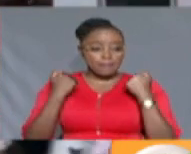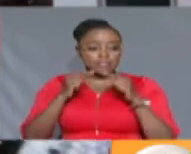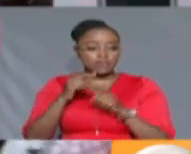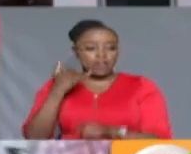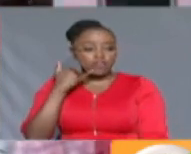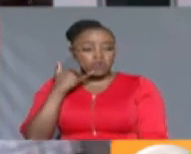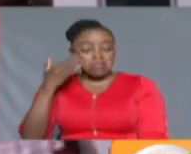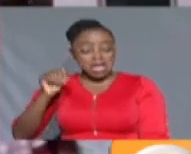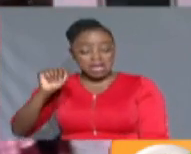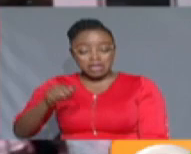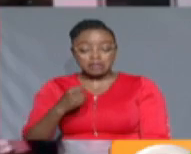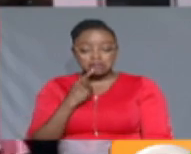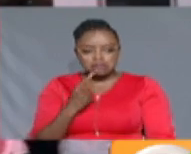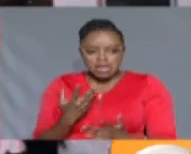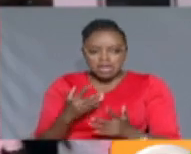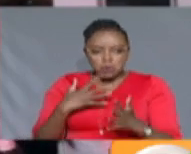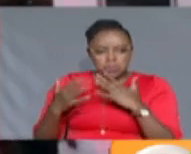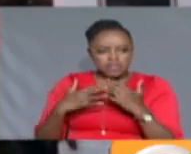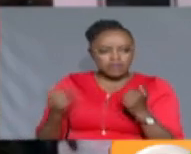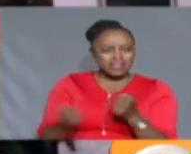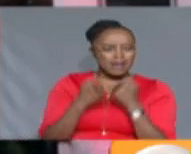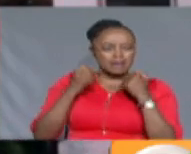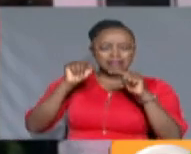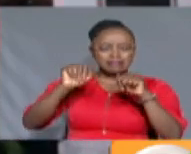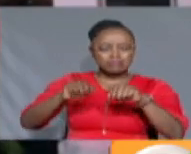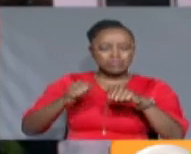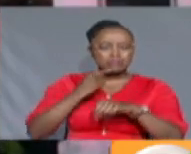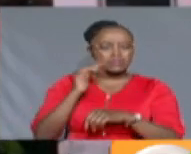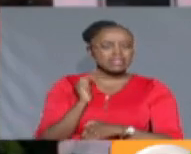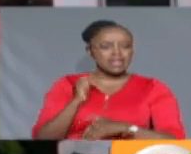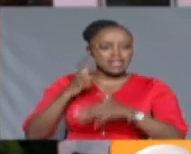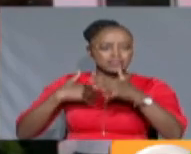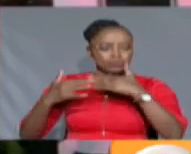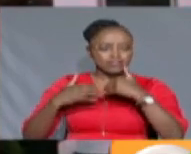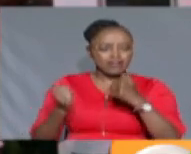Ntalaki, tell us, what are the latest details? What can you tell us so far?